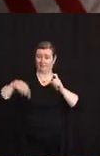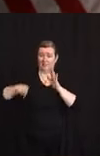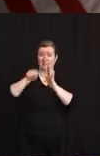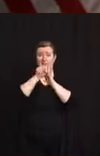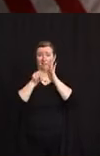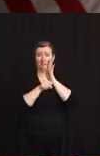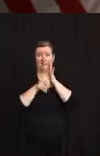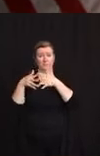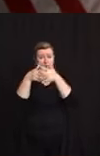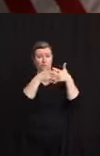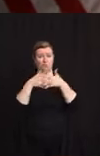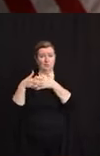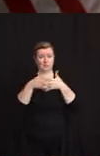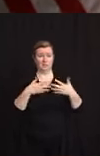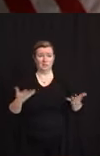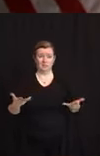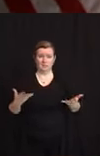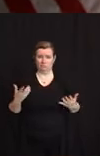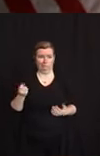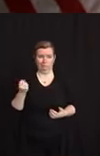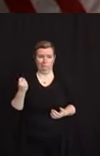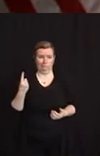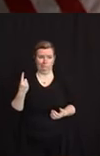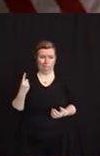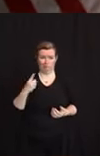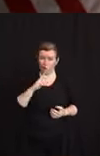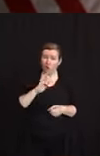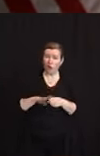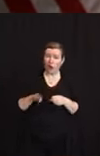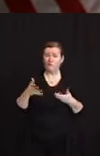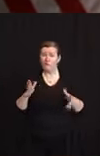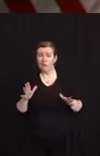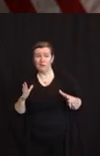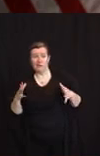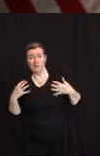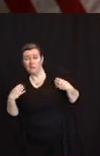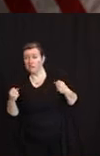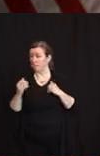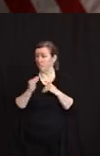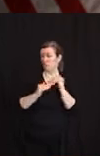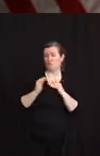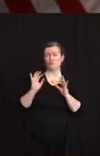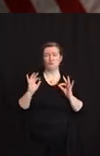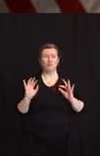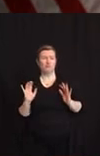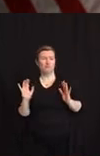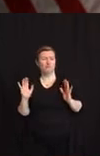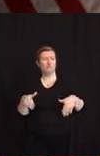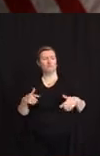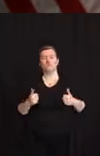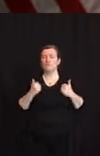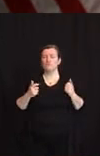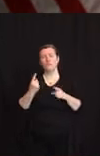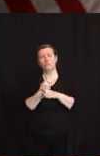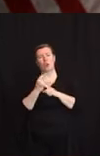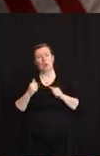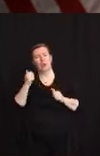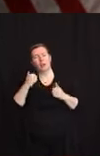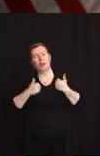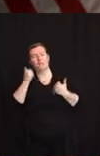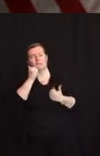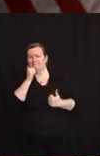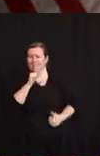to be for folks to feel comfortable and confident to get back to some semblance of normalcy. And